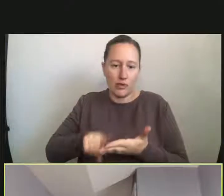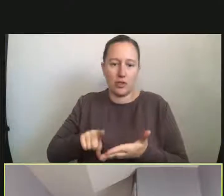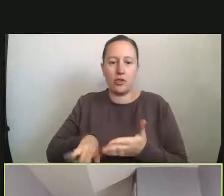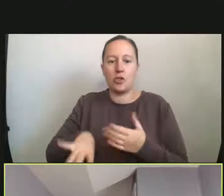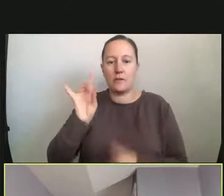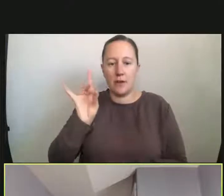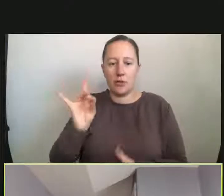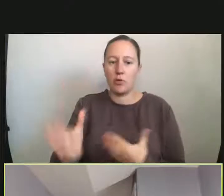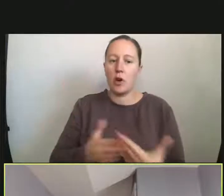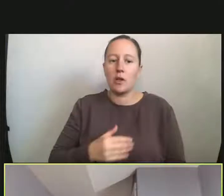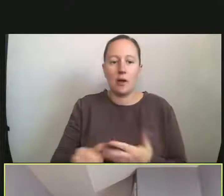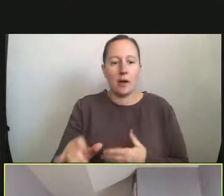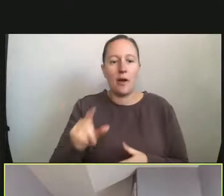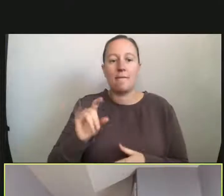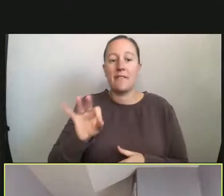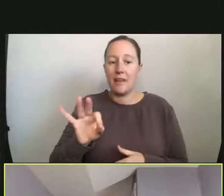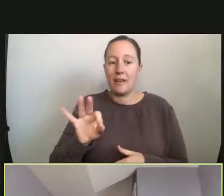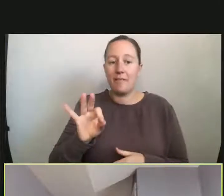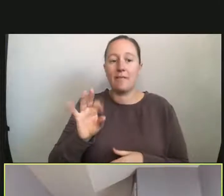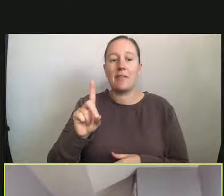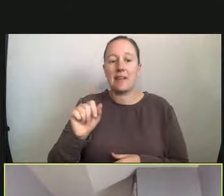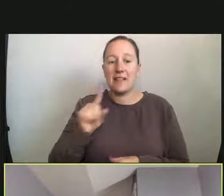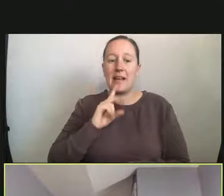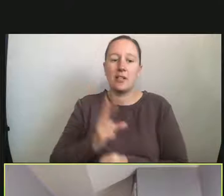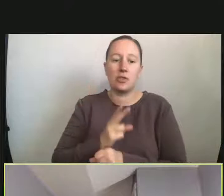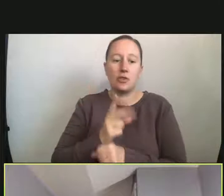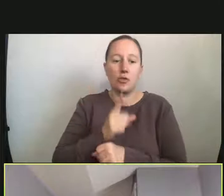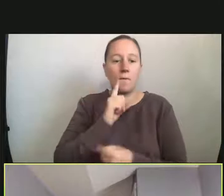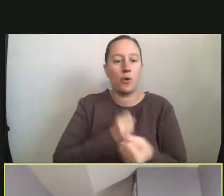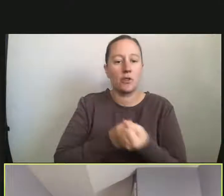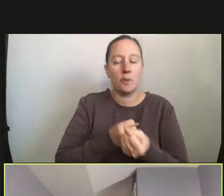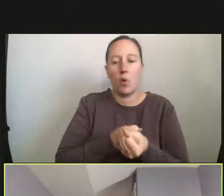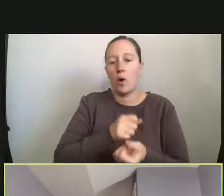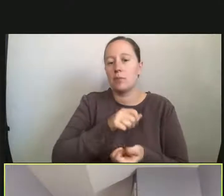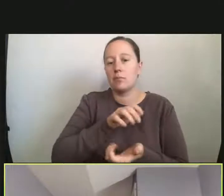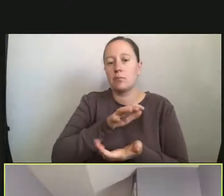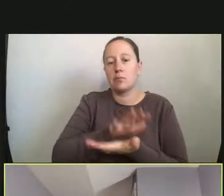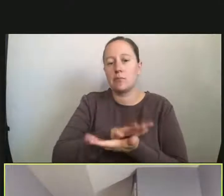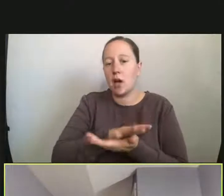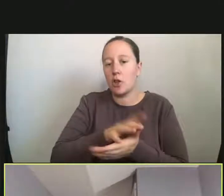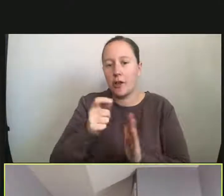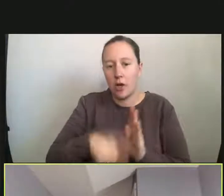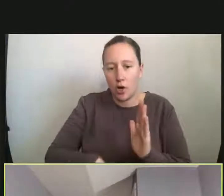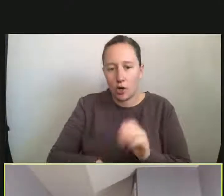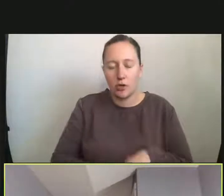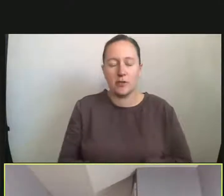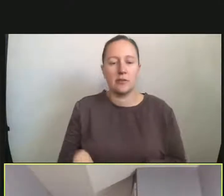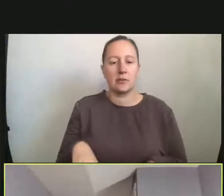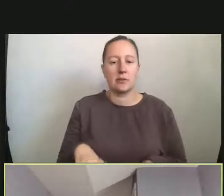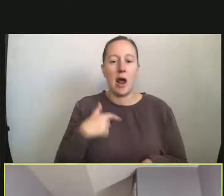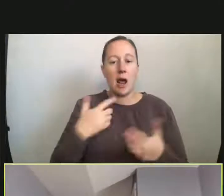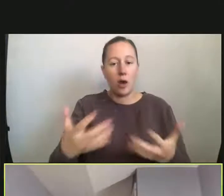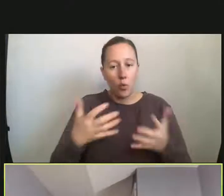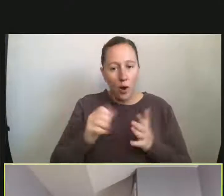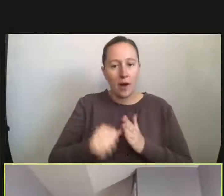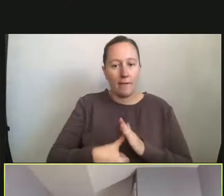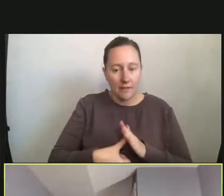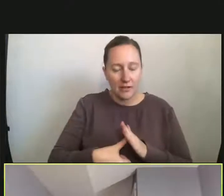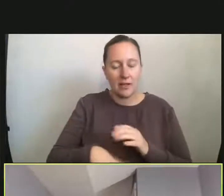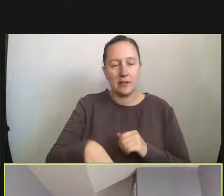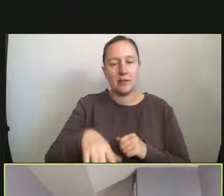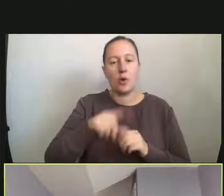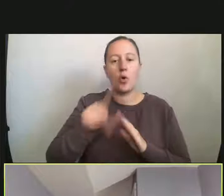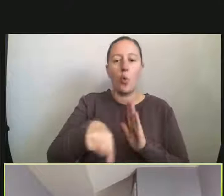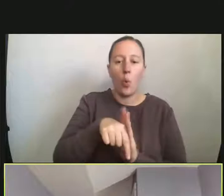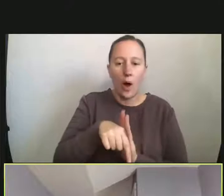research findings, regardless of whether the data are used to support scholarly publications or not. And I want to emphasize this notion of